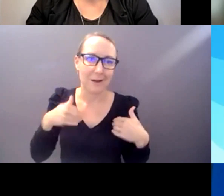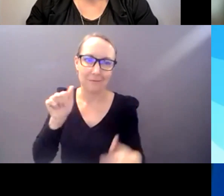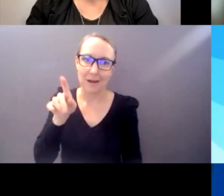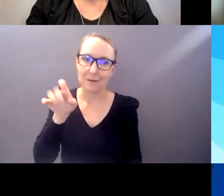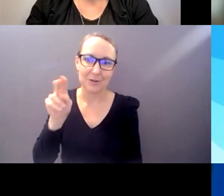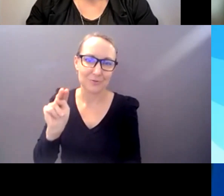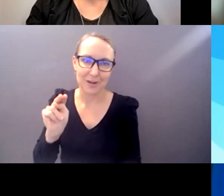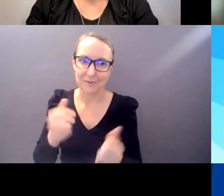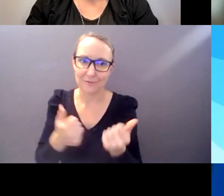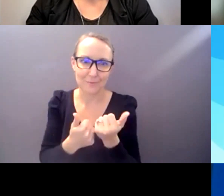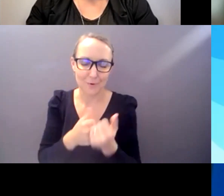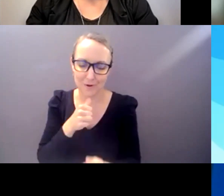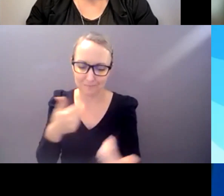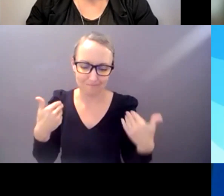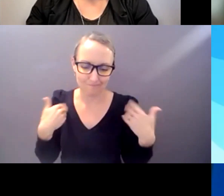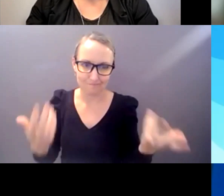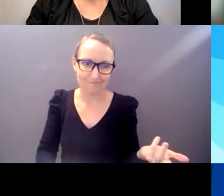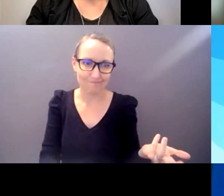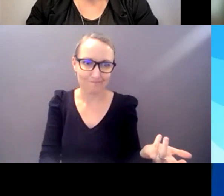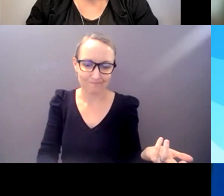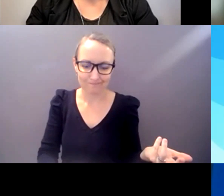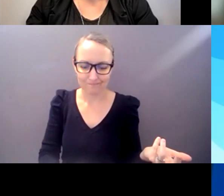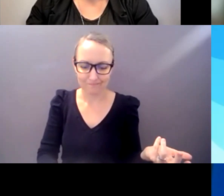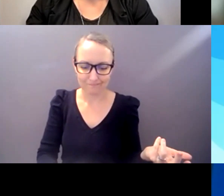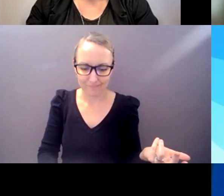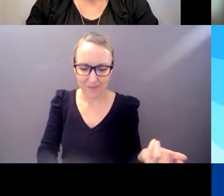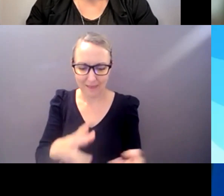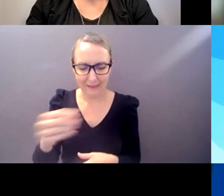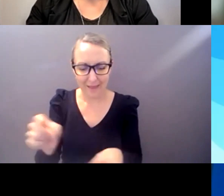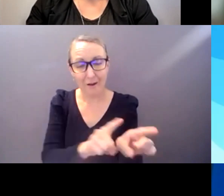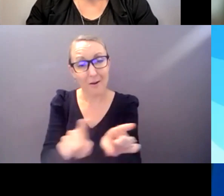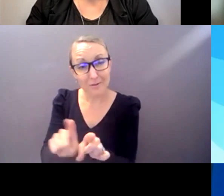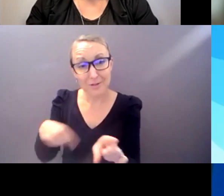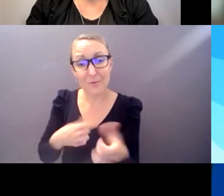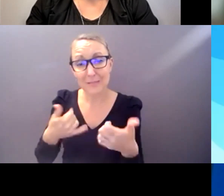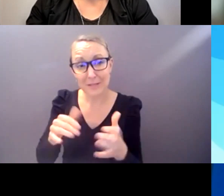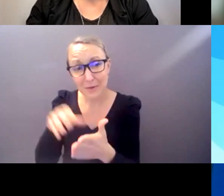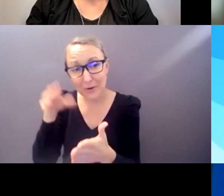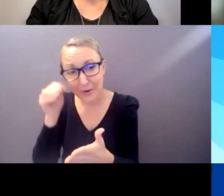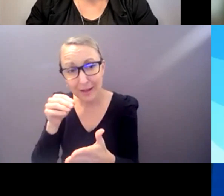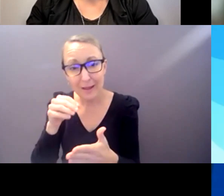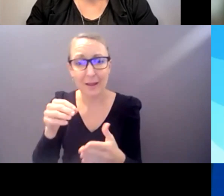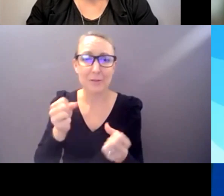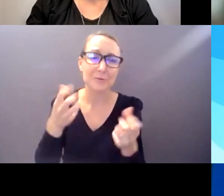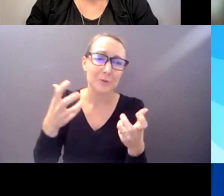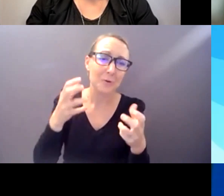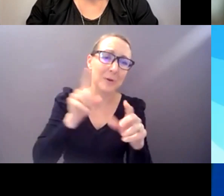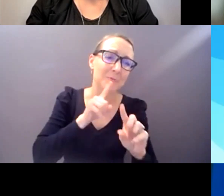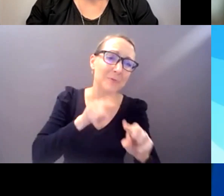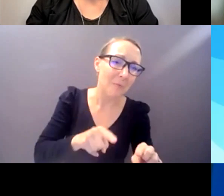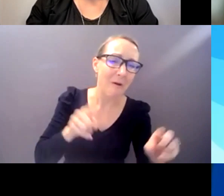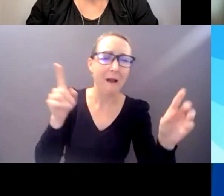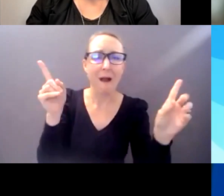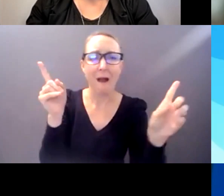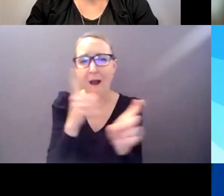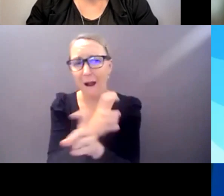administrative support to do that. And then add to that, we're still learning, add to that, all the complex reporting. And just like